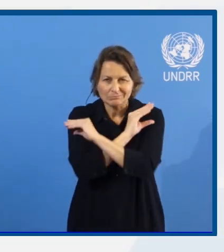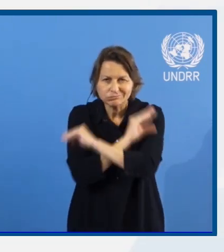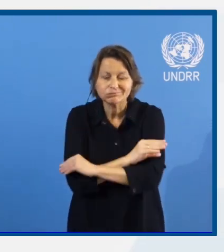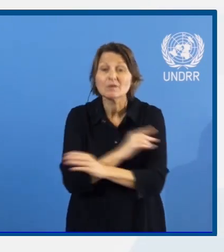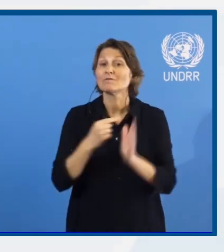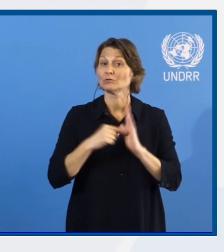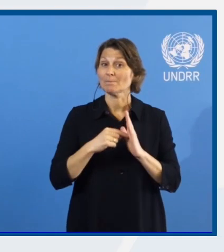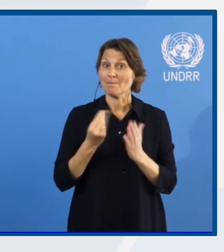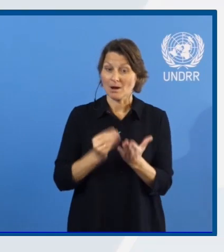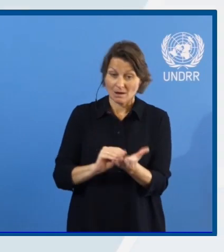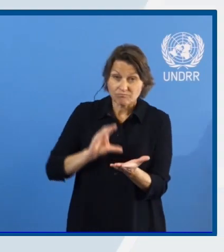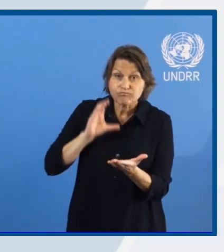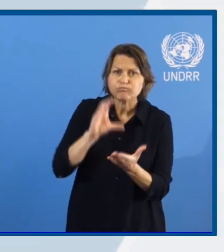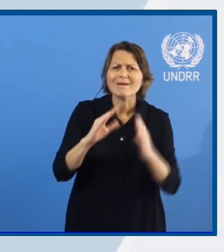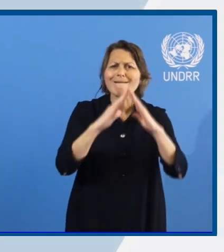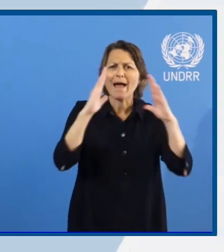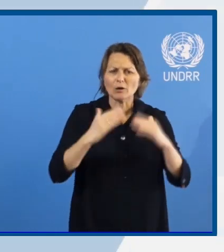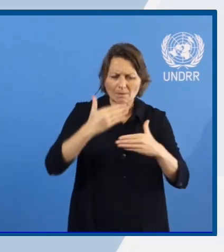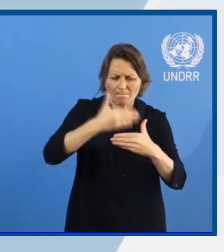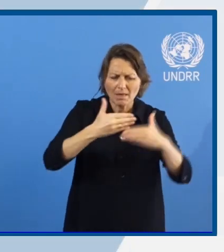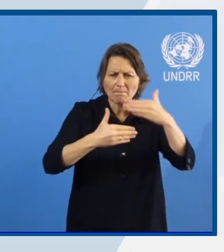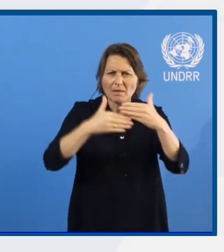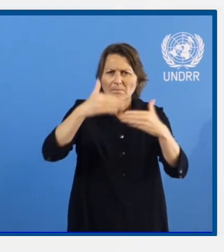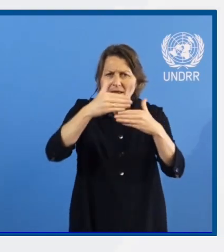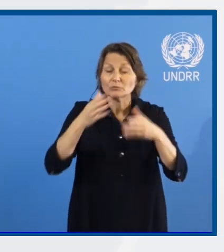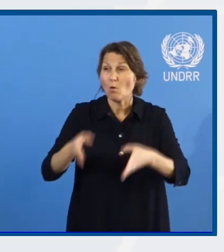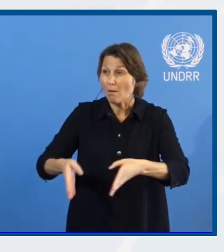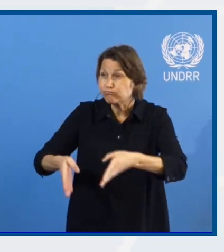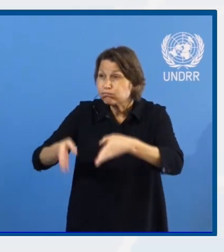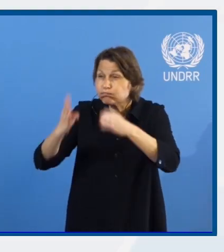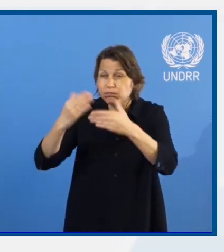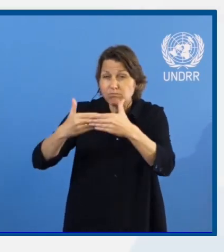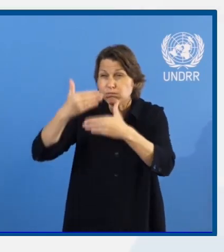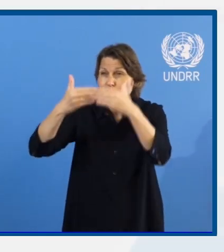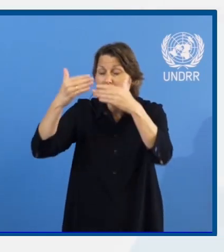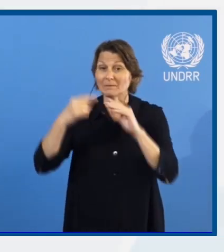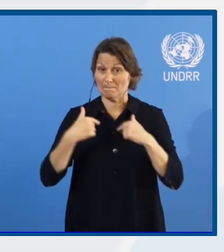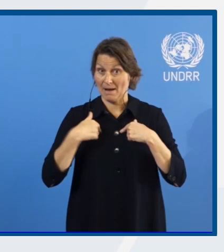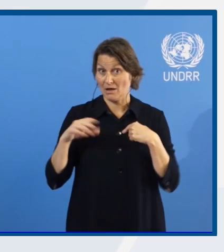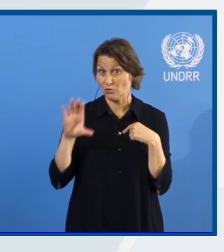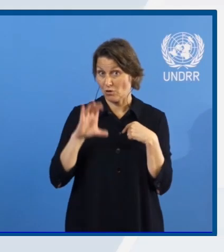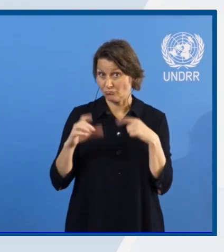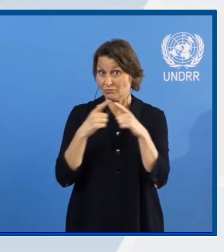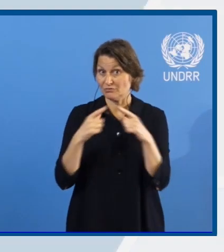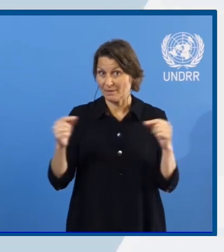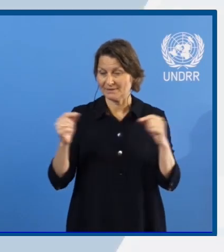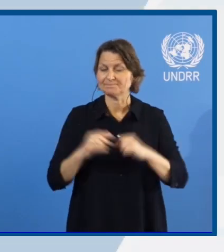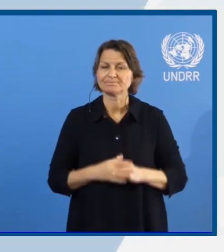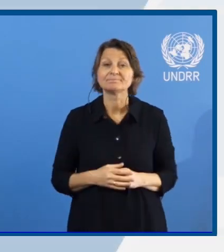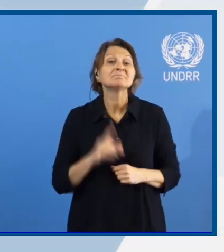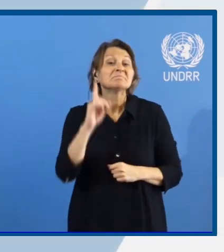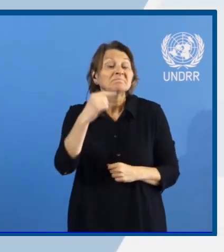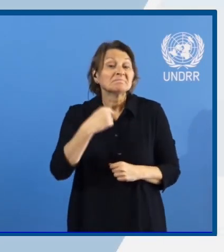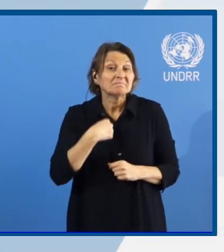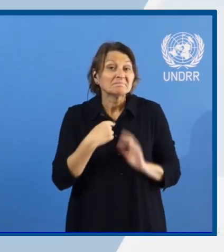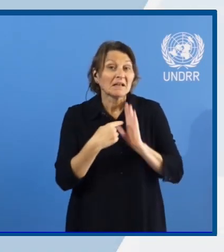buildings or other private assets. In Japan, the Development Bank of Japan has a